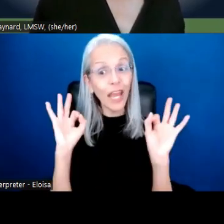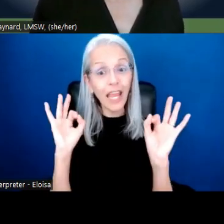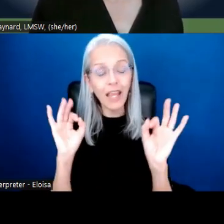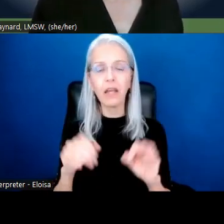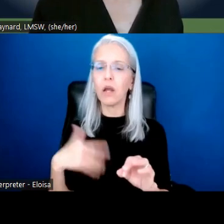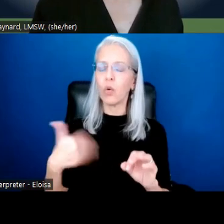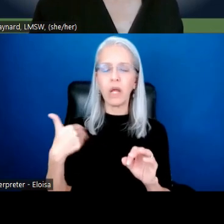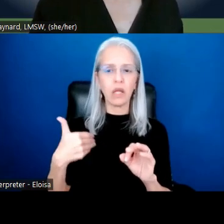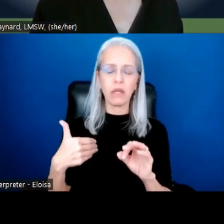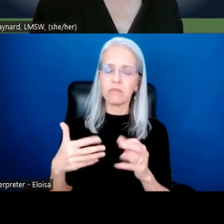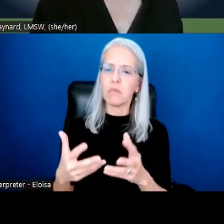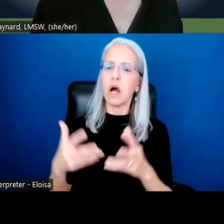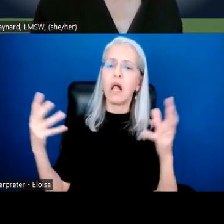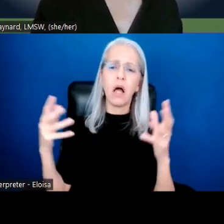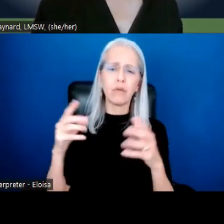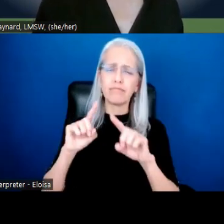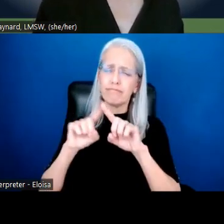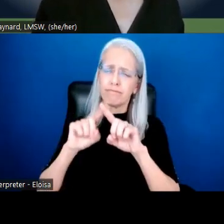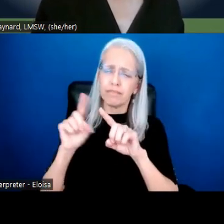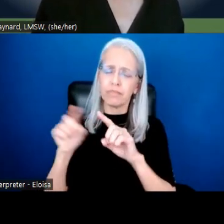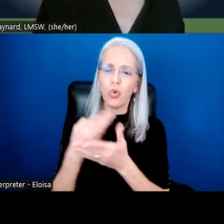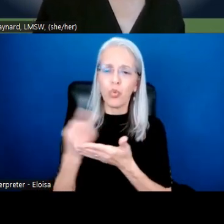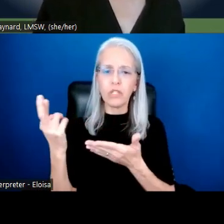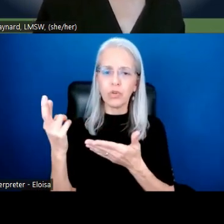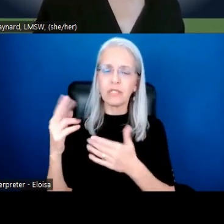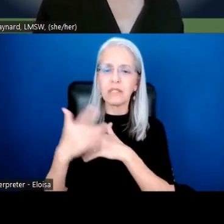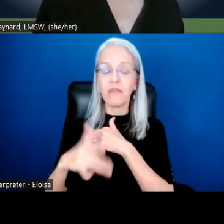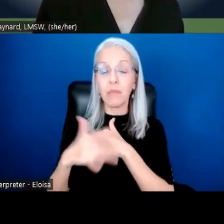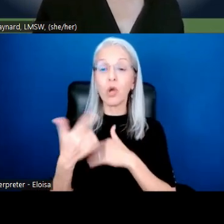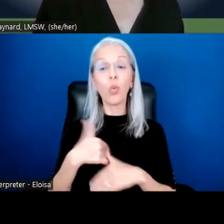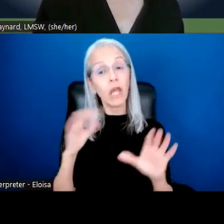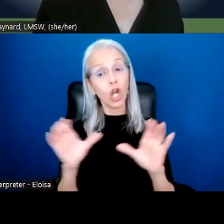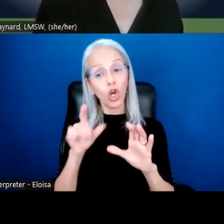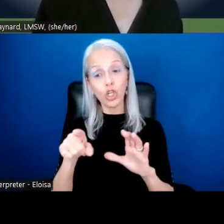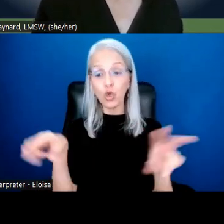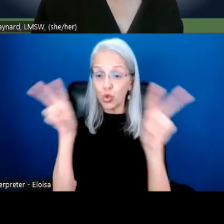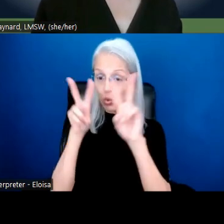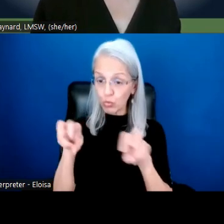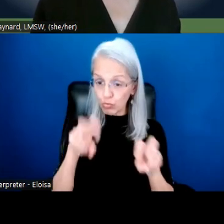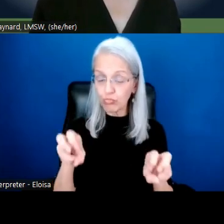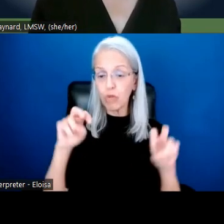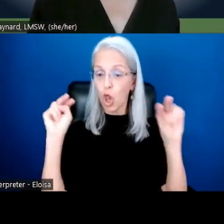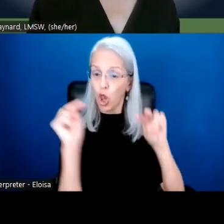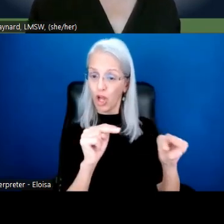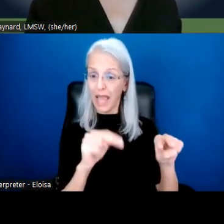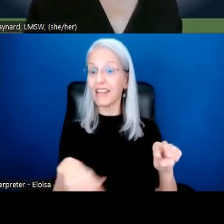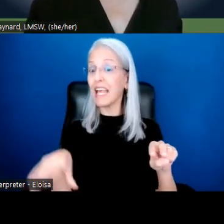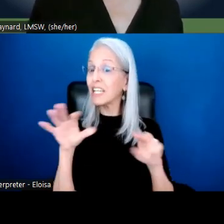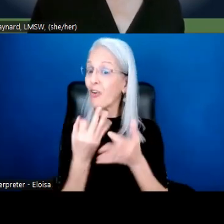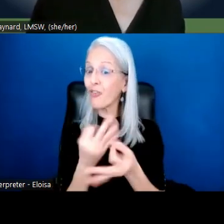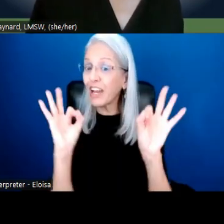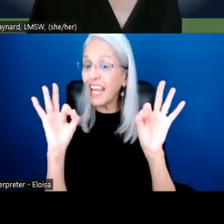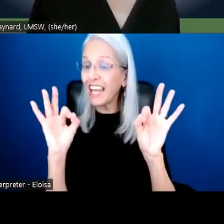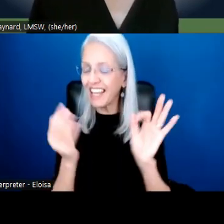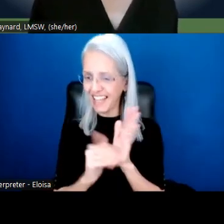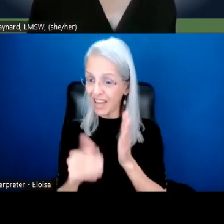with so many resources. We really would encourage you to take a look at it. It's free. It's free. We keep saying it's